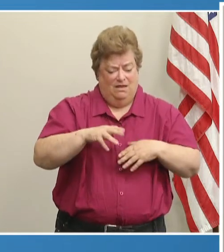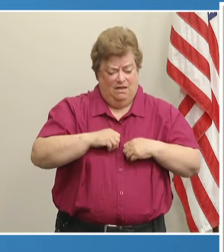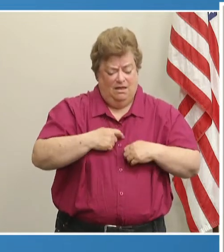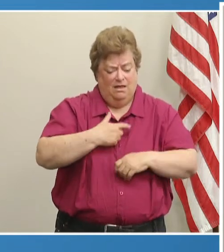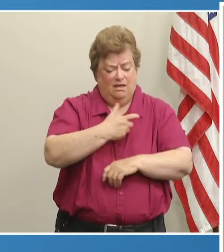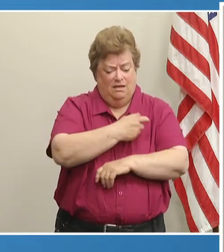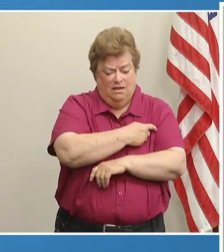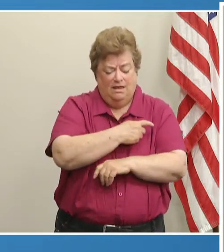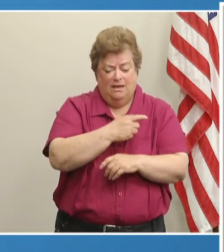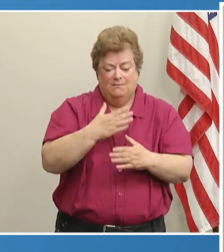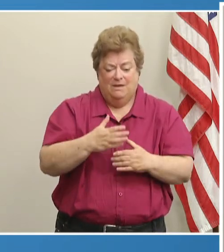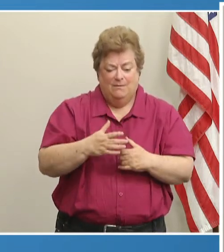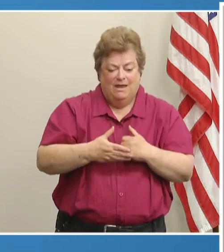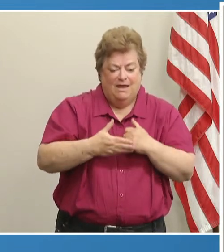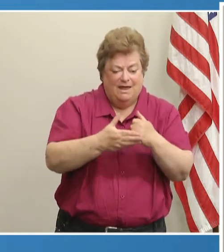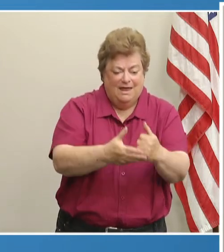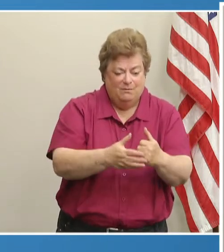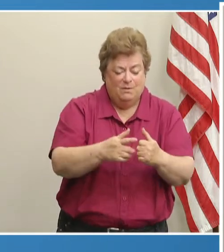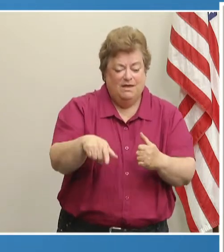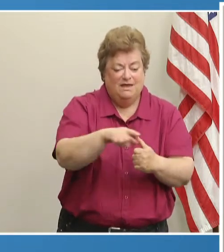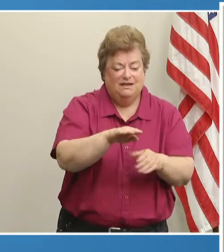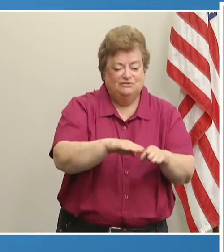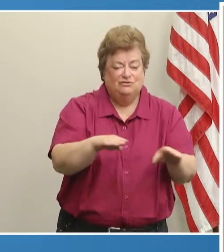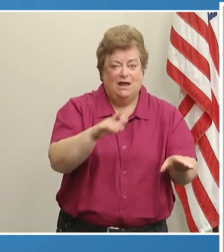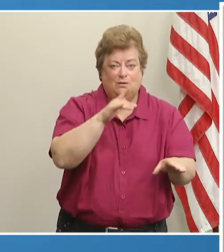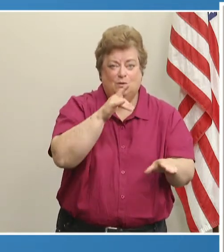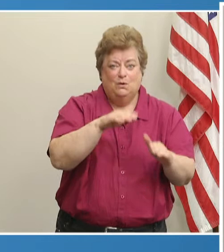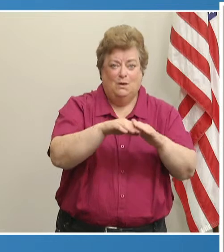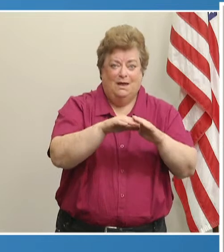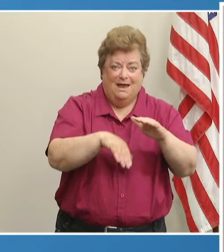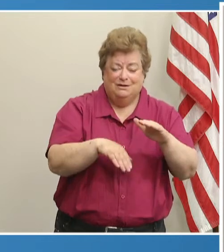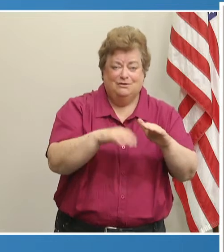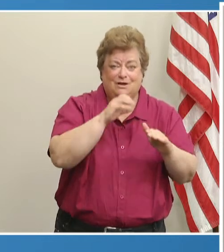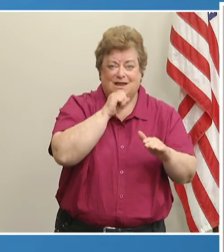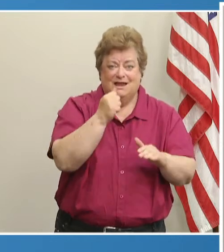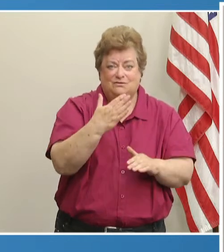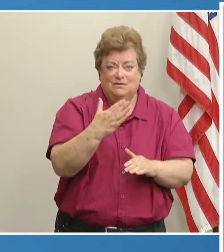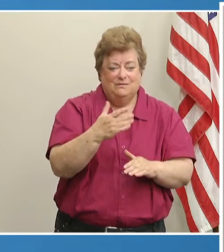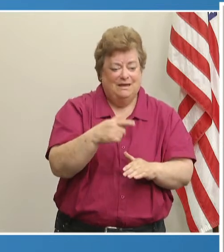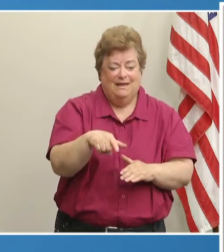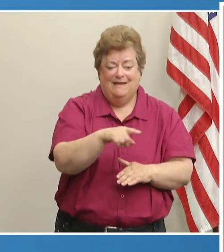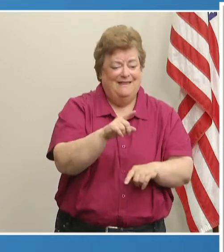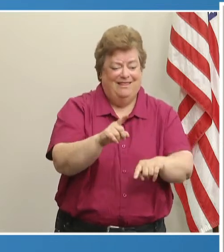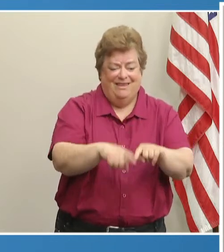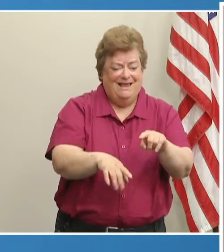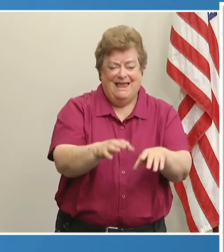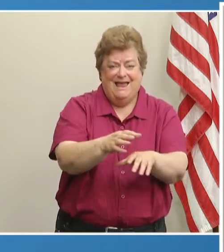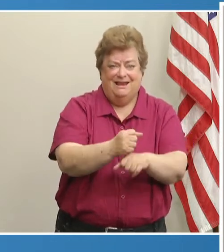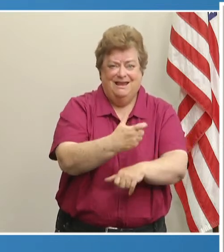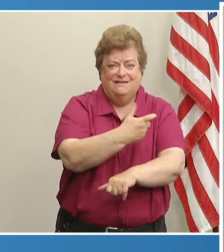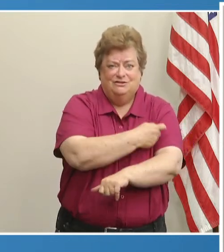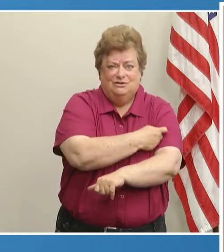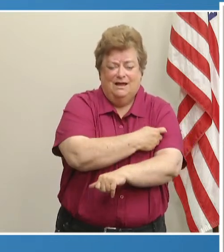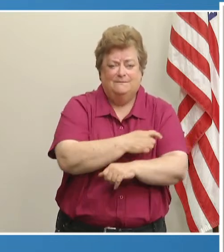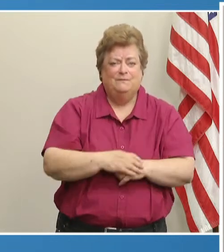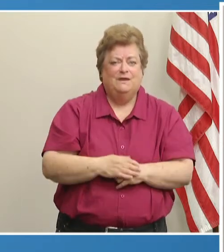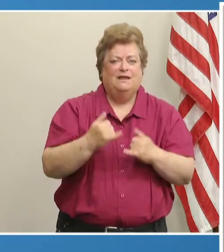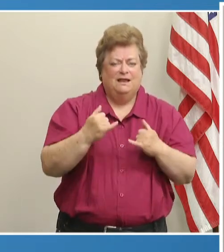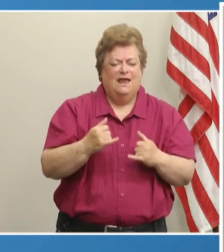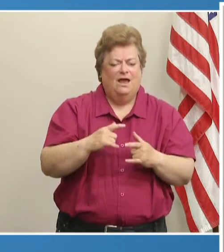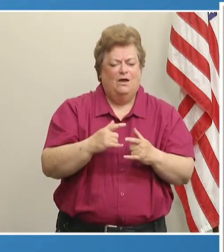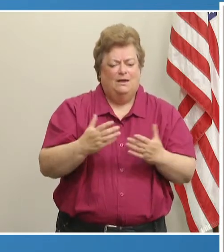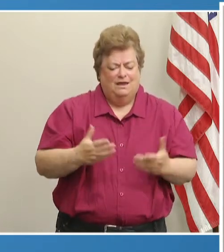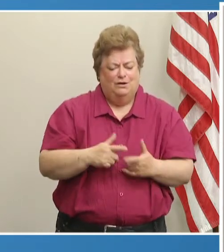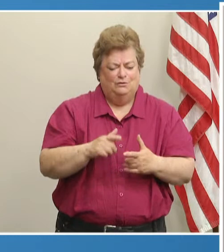child aged 15 years or younger who does not yet have the option of rolling up their sleeve. Here to share more on the subject